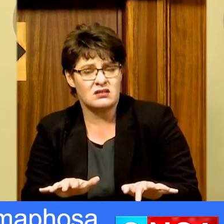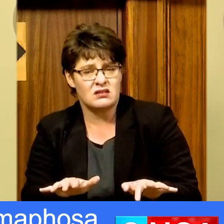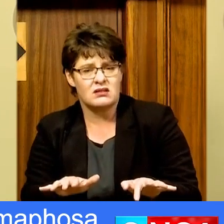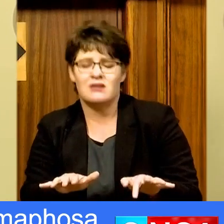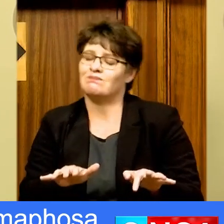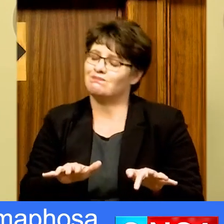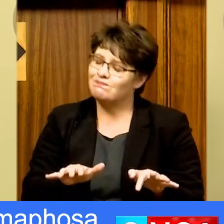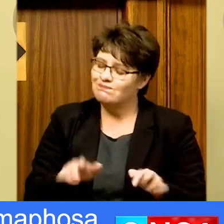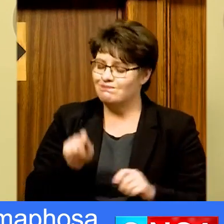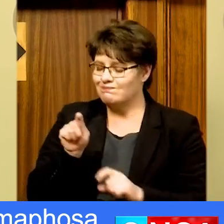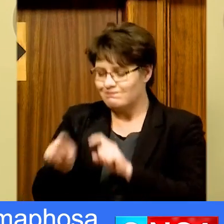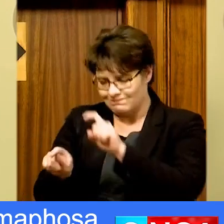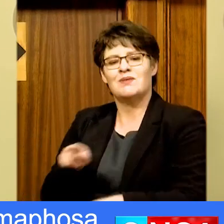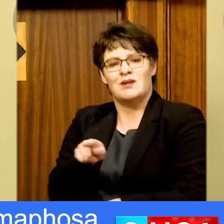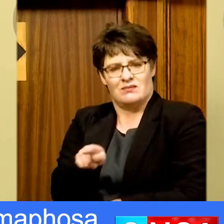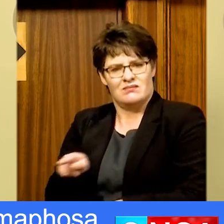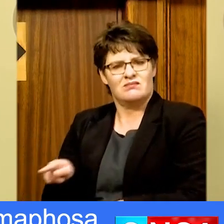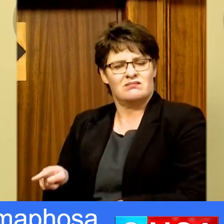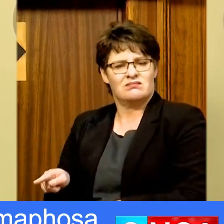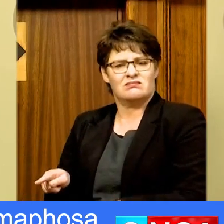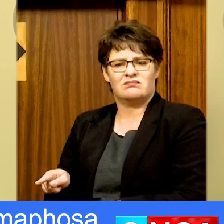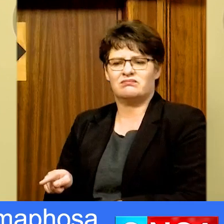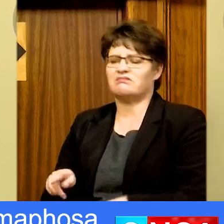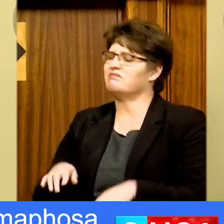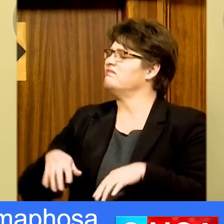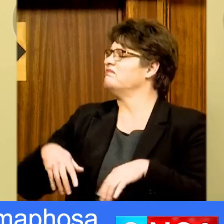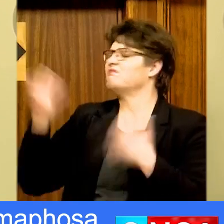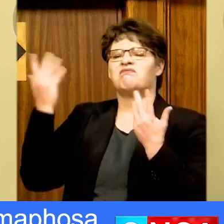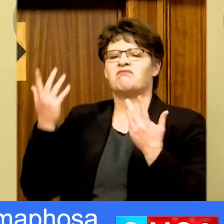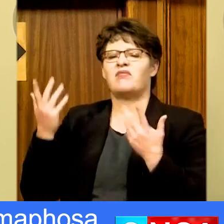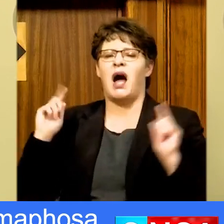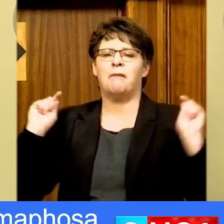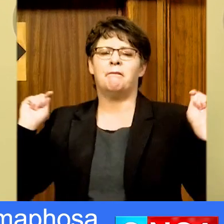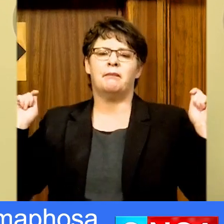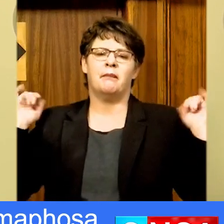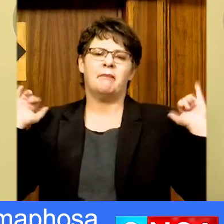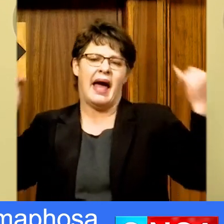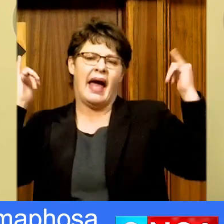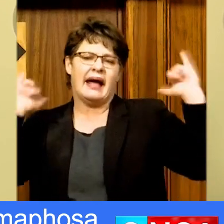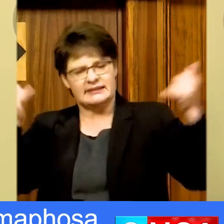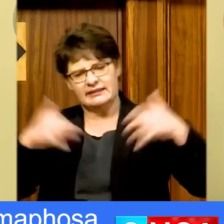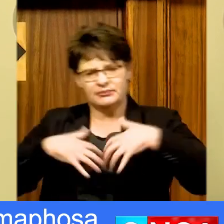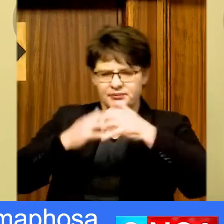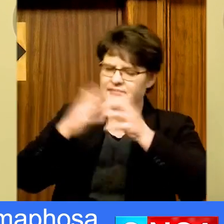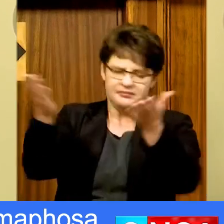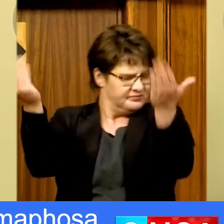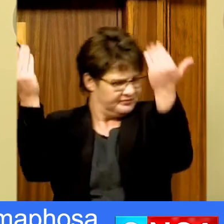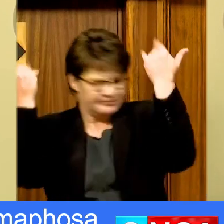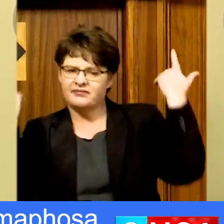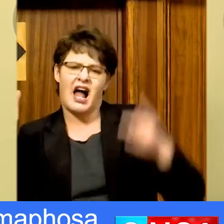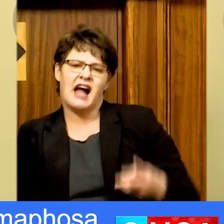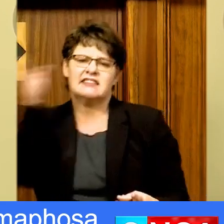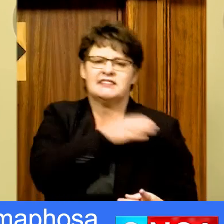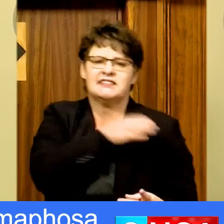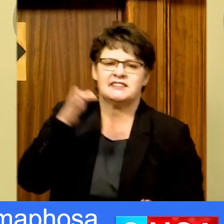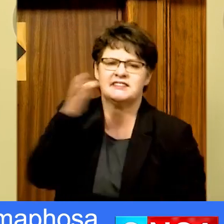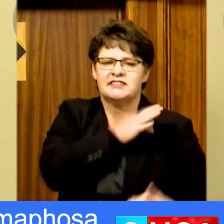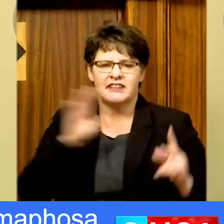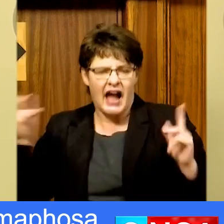a number of people taken to organizing parties, who have